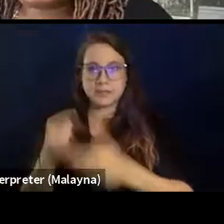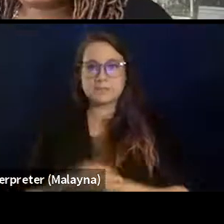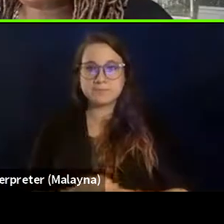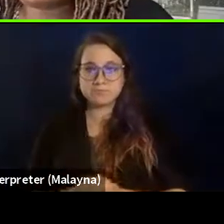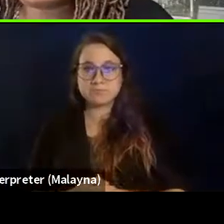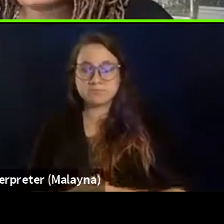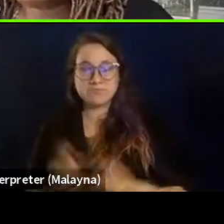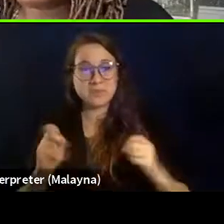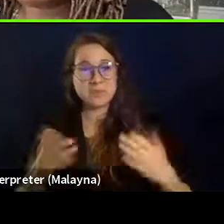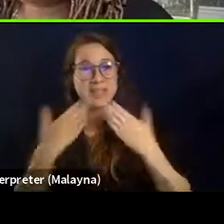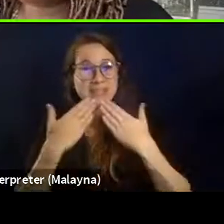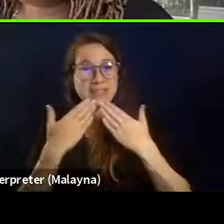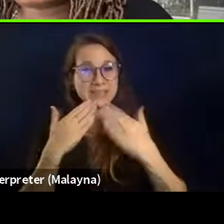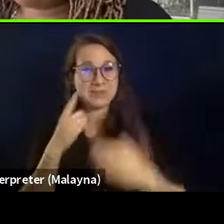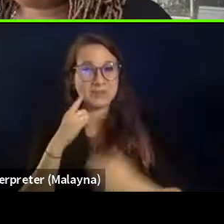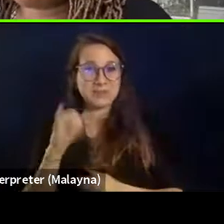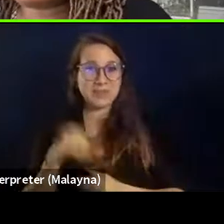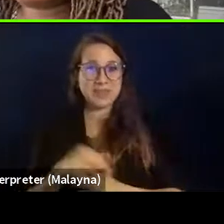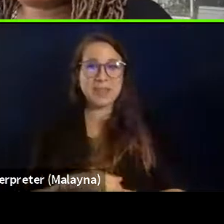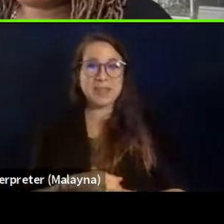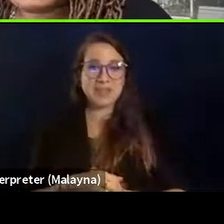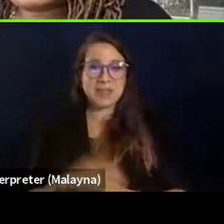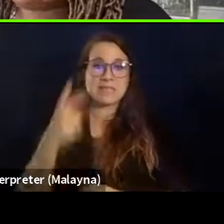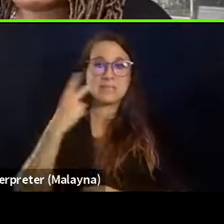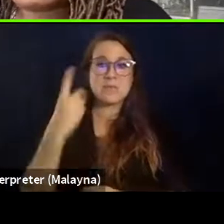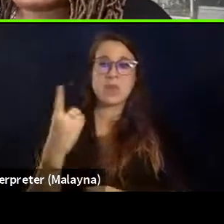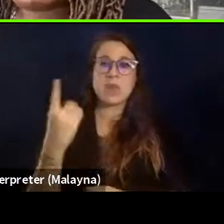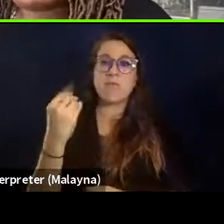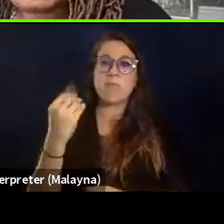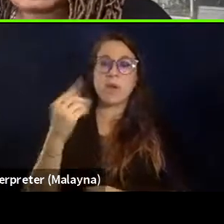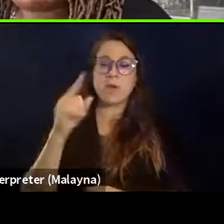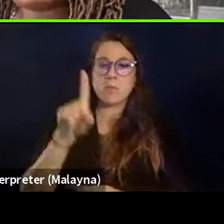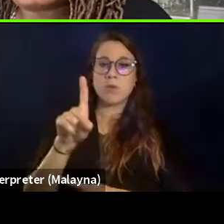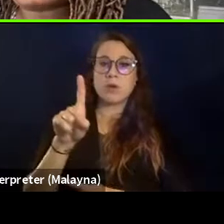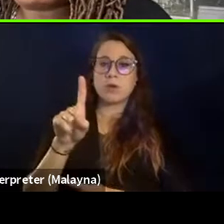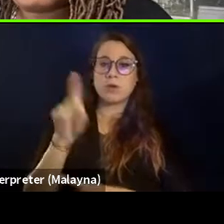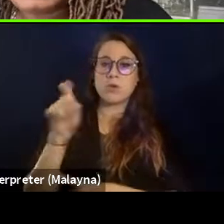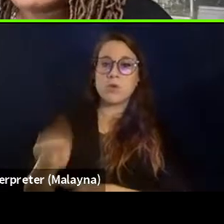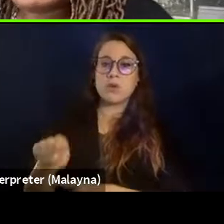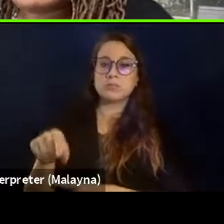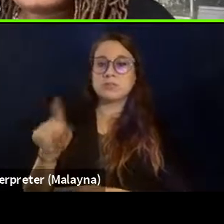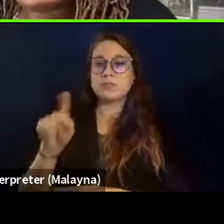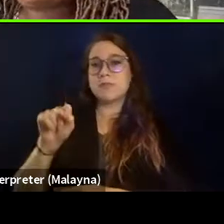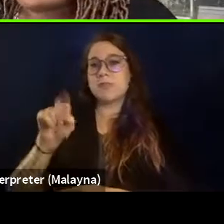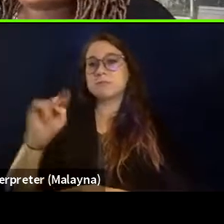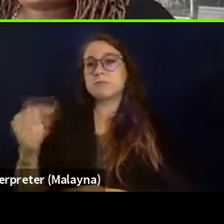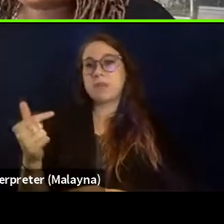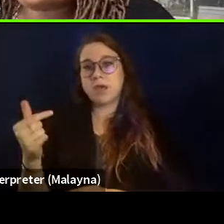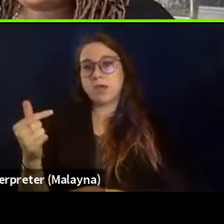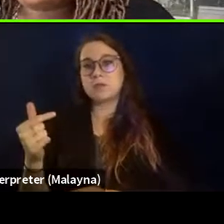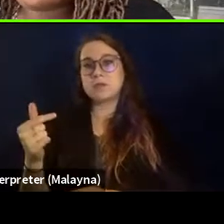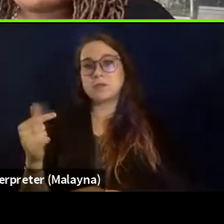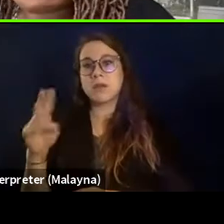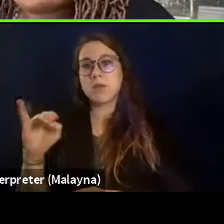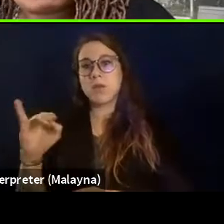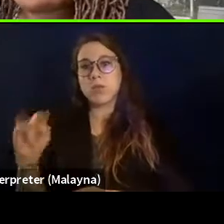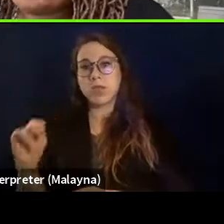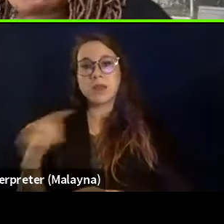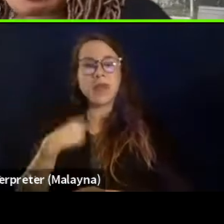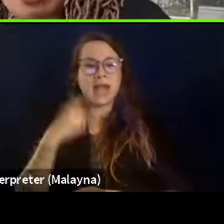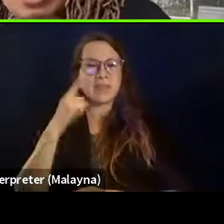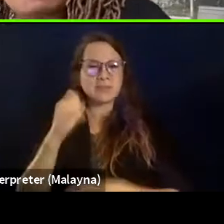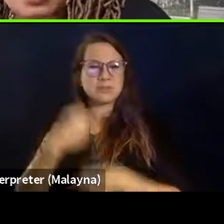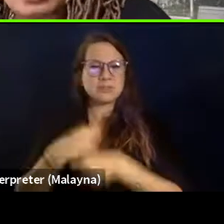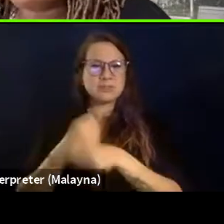Okay, thank you for that. I do see we have one additional item in the Q&A from Tung Nguyen. I think we should make forceful requests